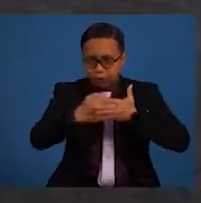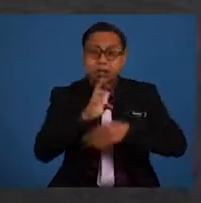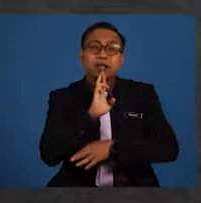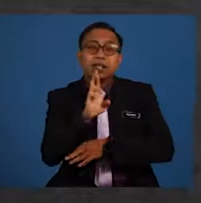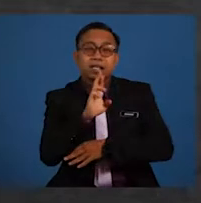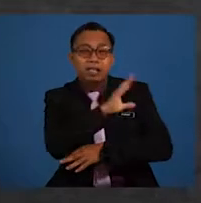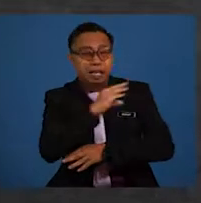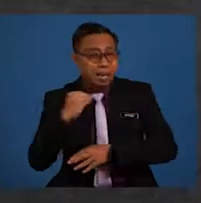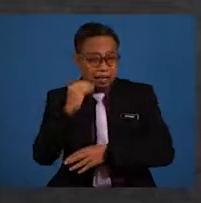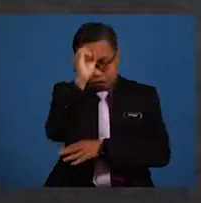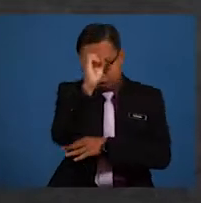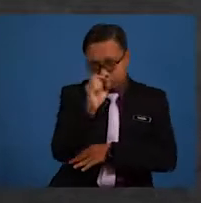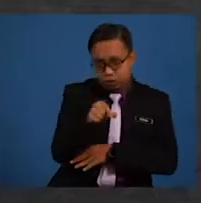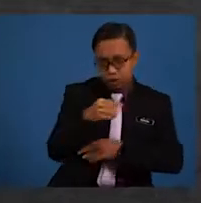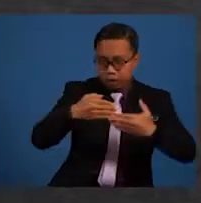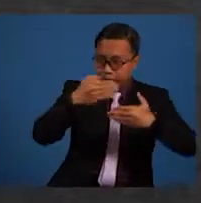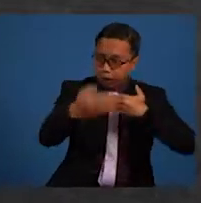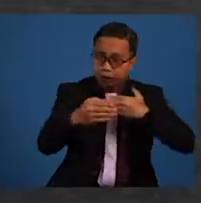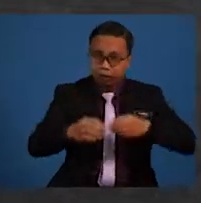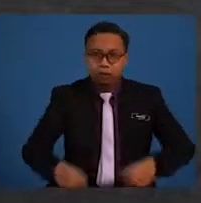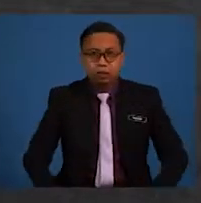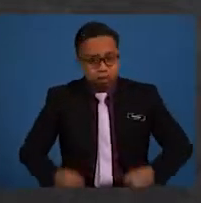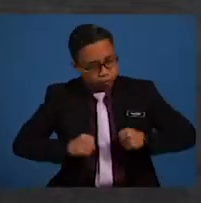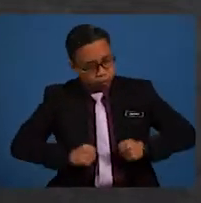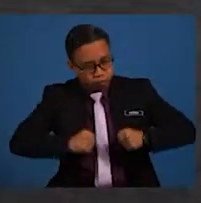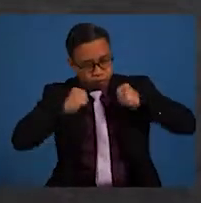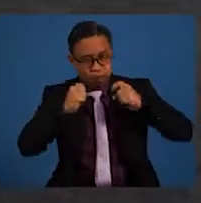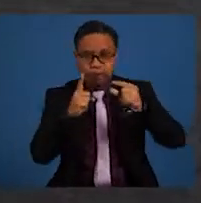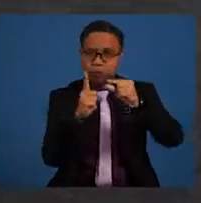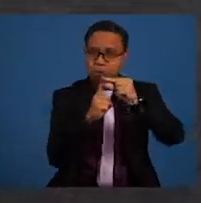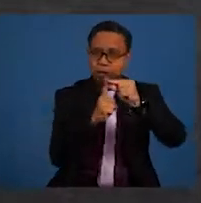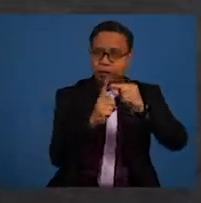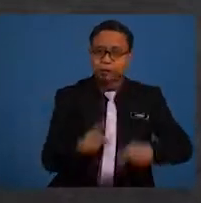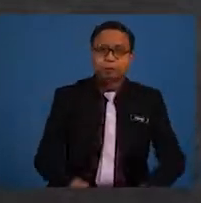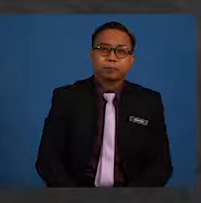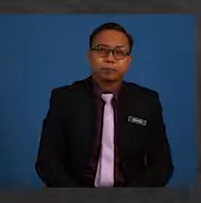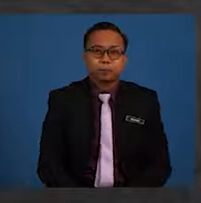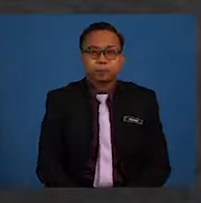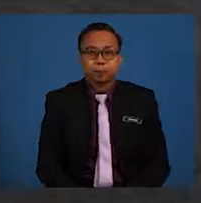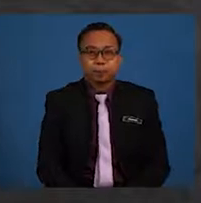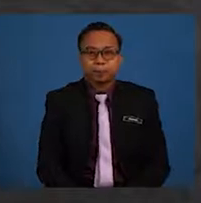an exclamation mark after the word survivor.